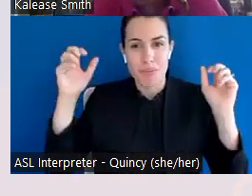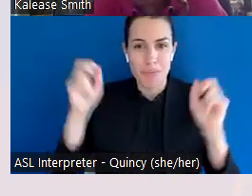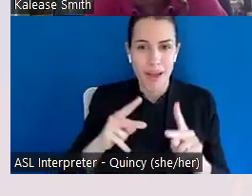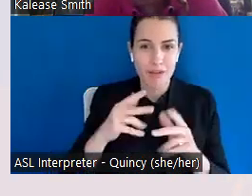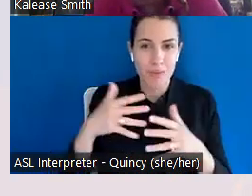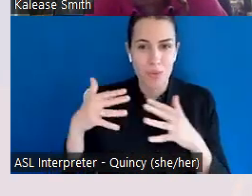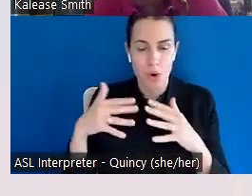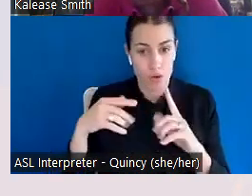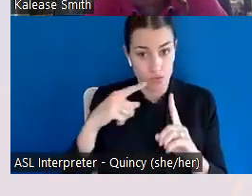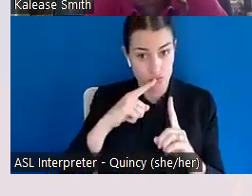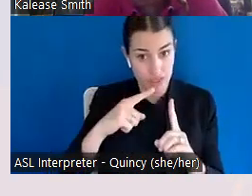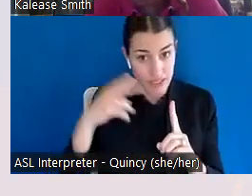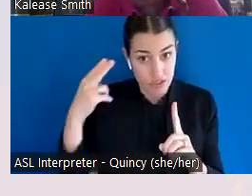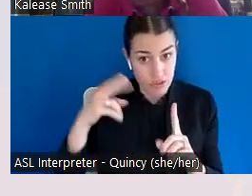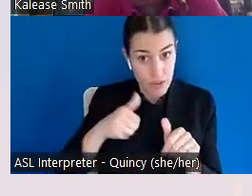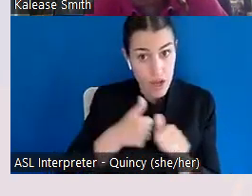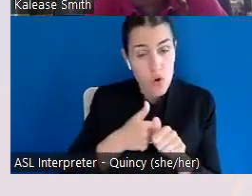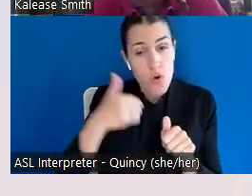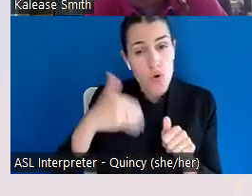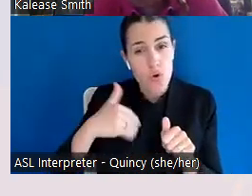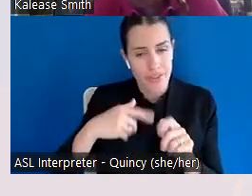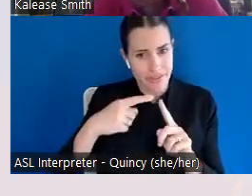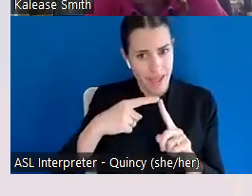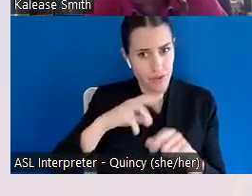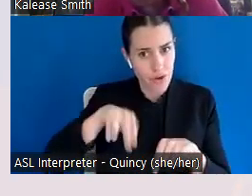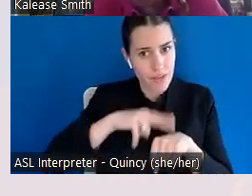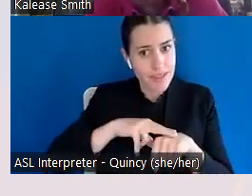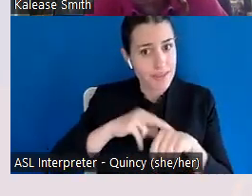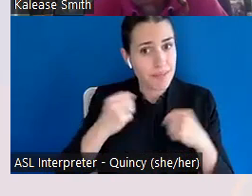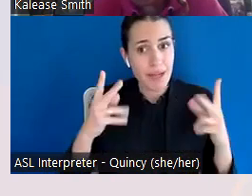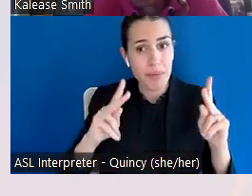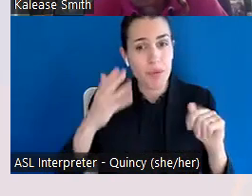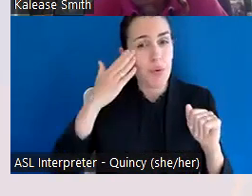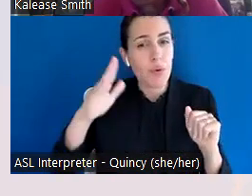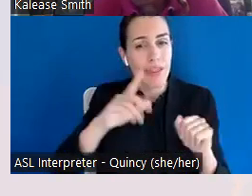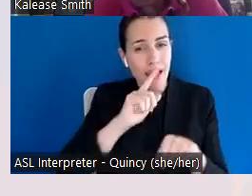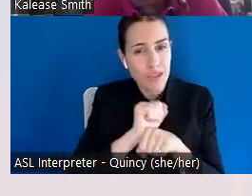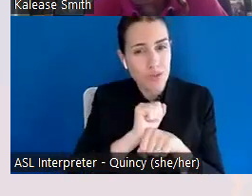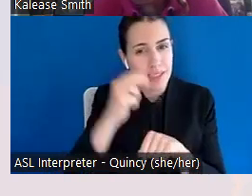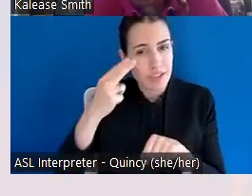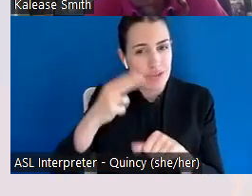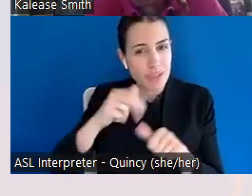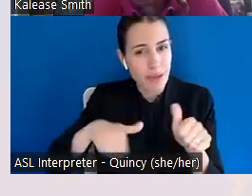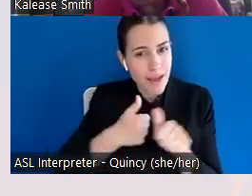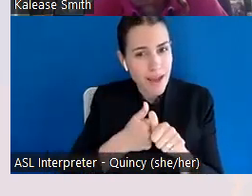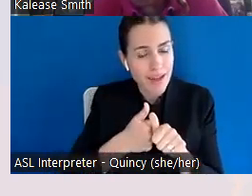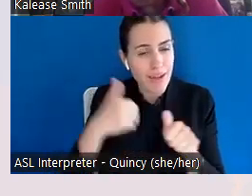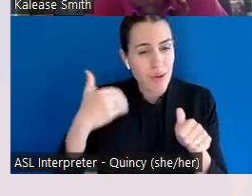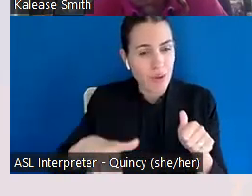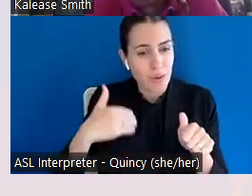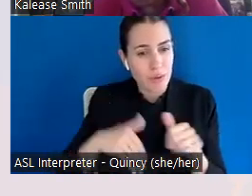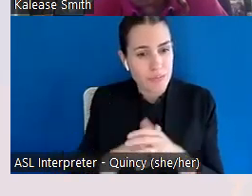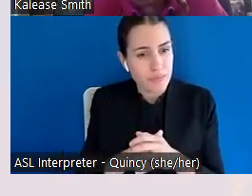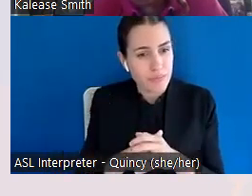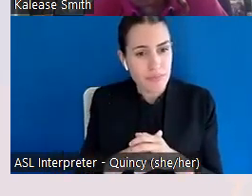it. Like, this is something that is so normalized, and like many people don't know the actual history behind it. And it's a way that like a lack